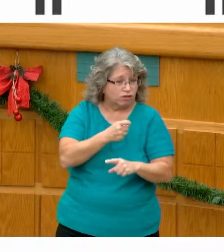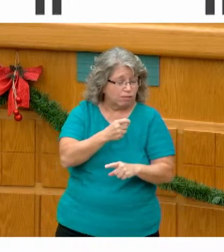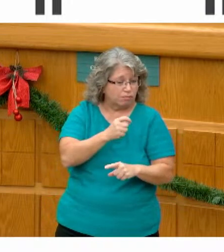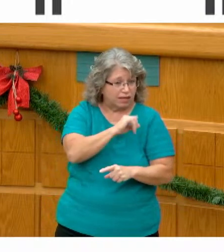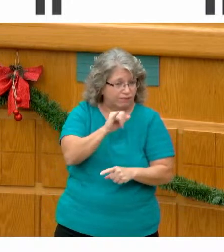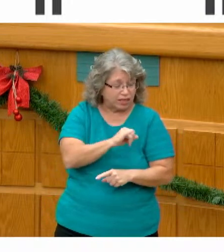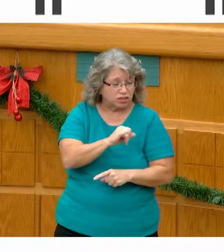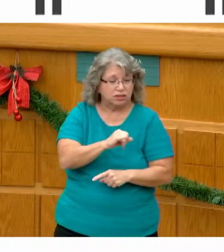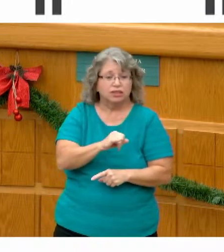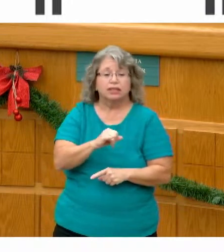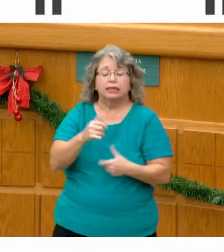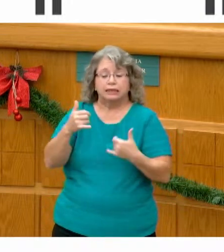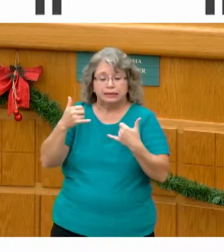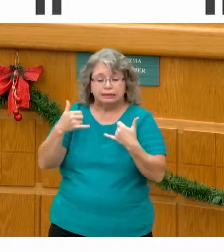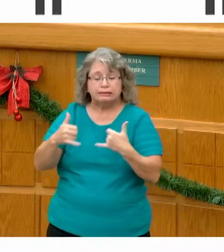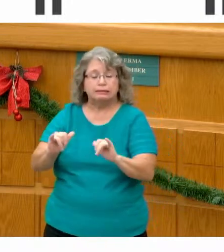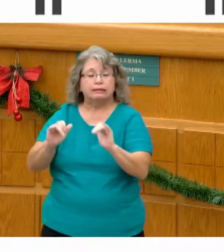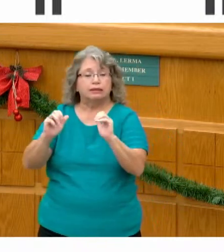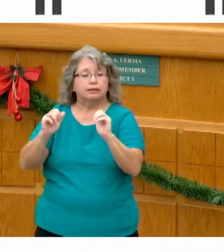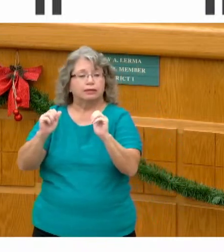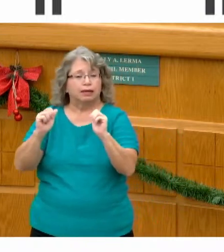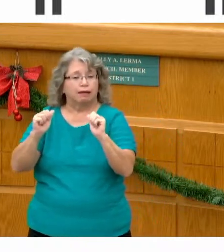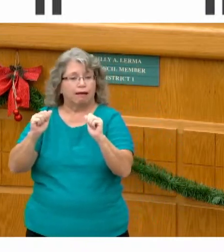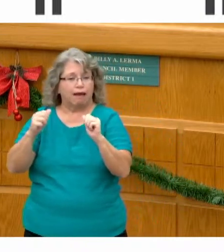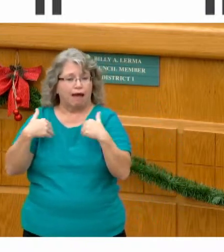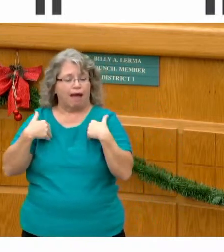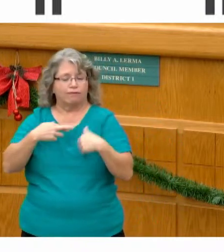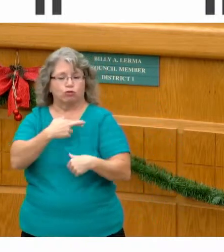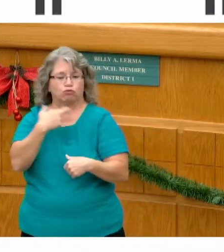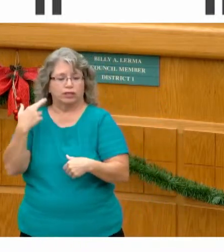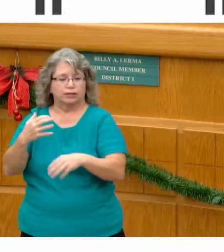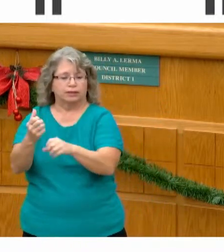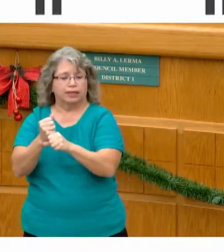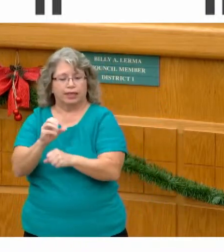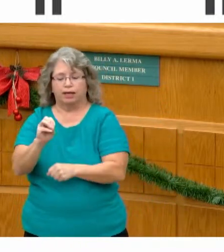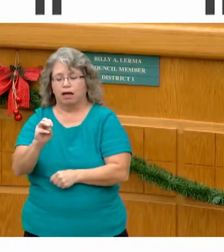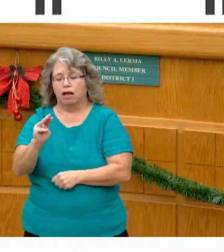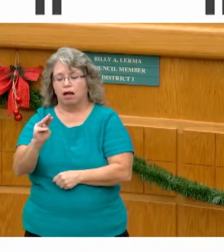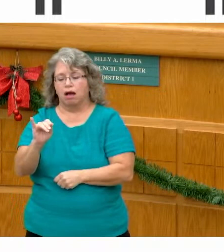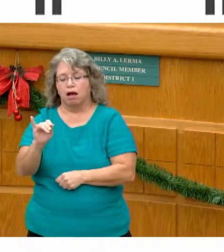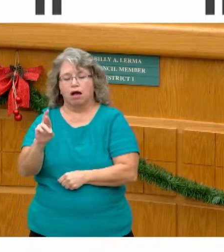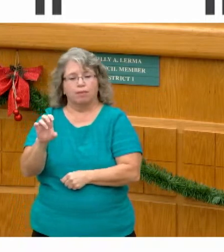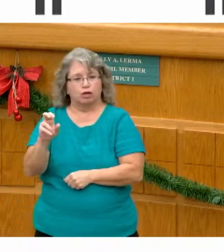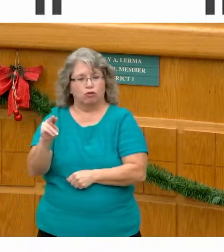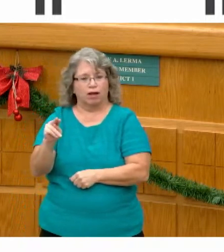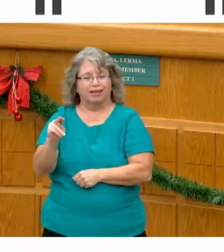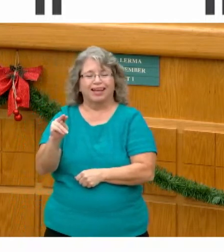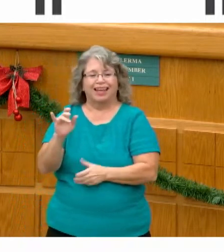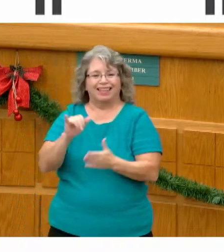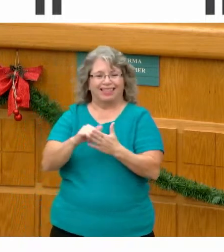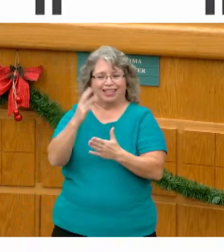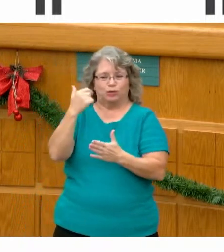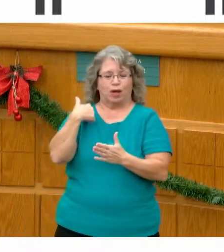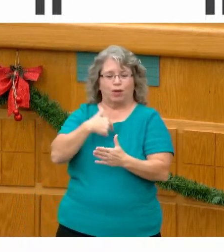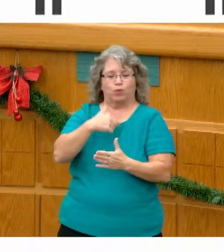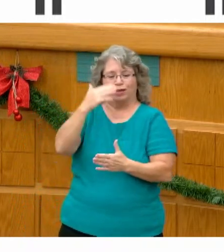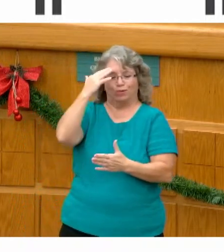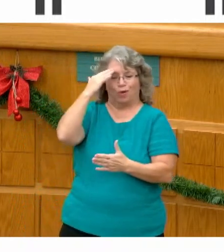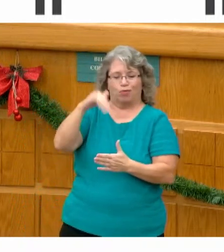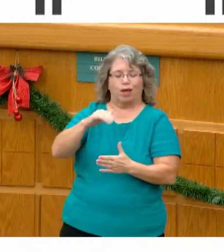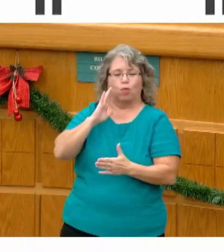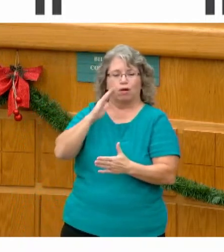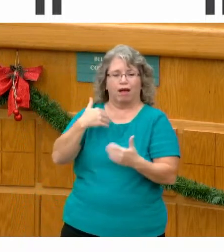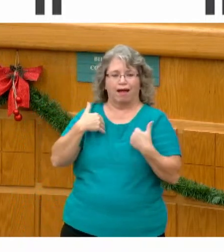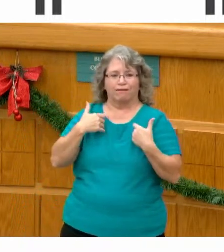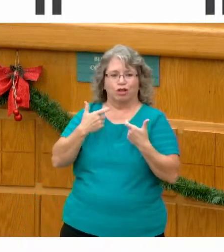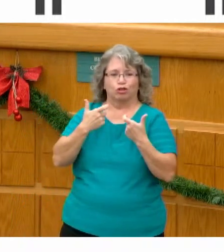infection. And so we know, that's why we know the wave is coming. There's a large wave of infections that are coming. What we're not sure